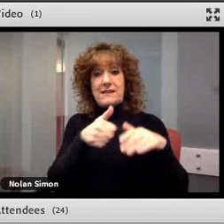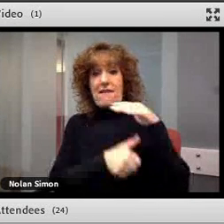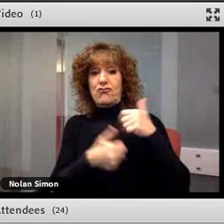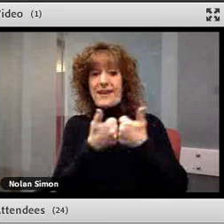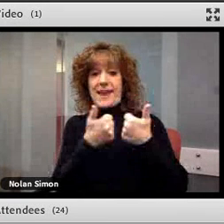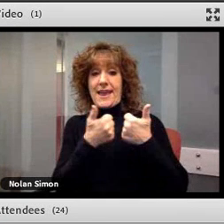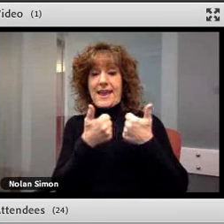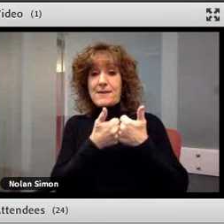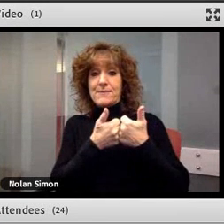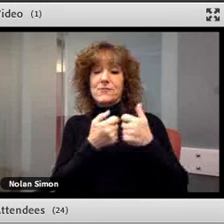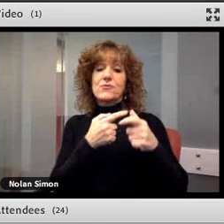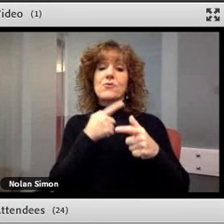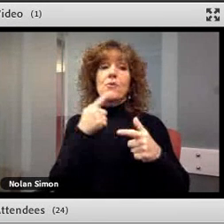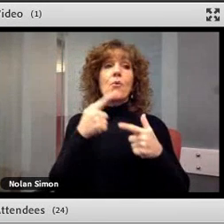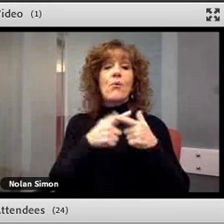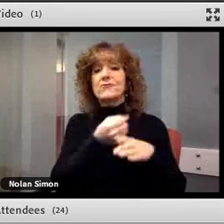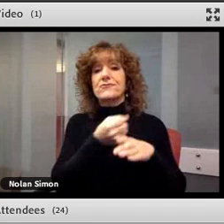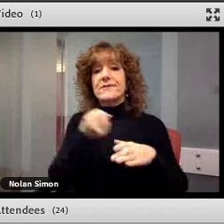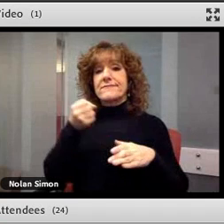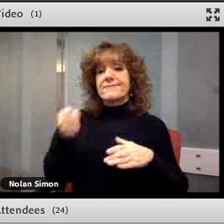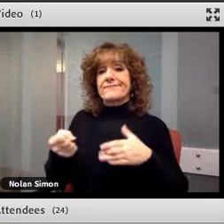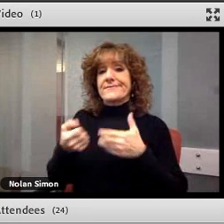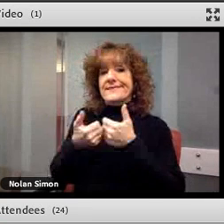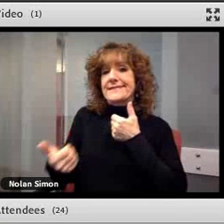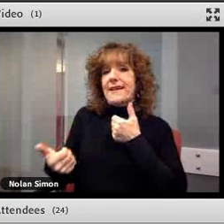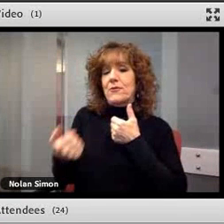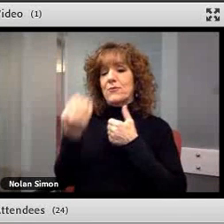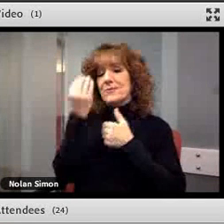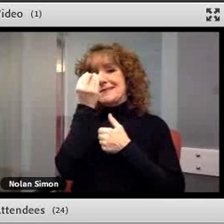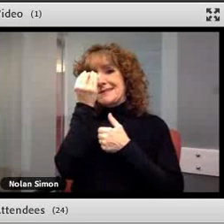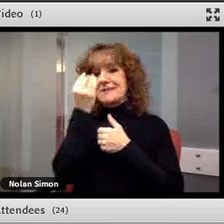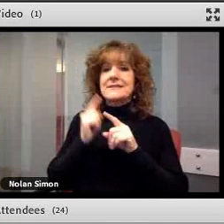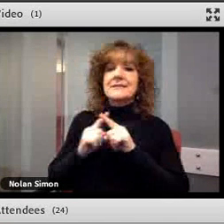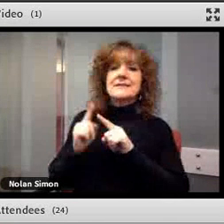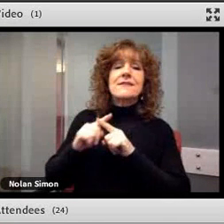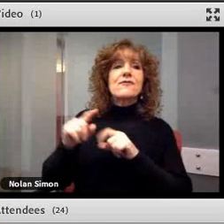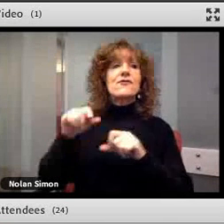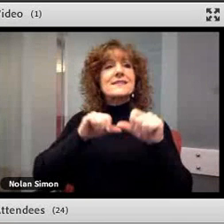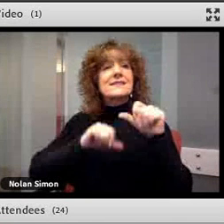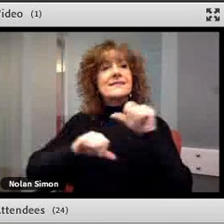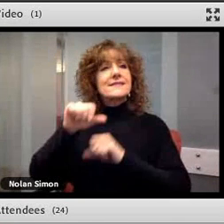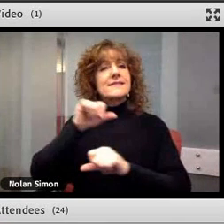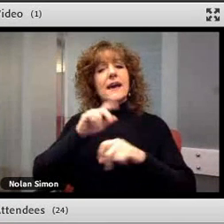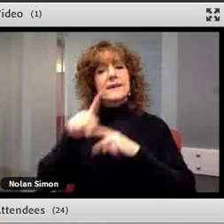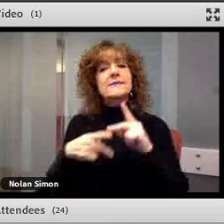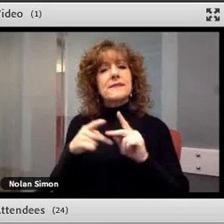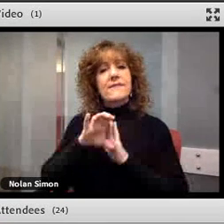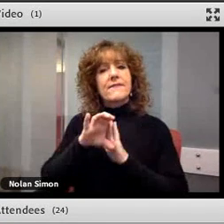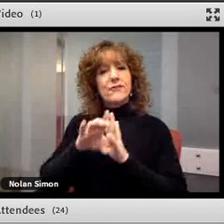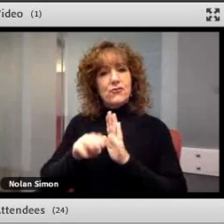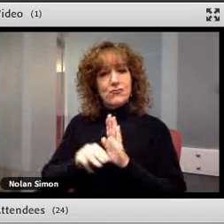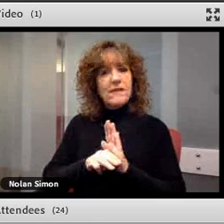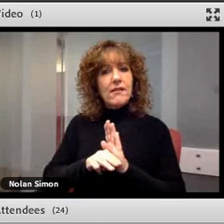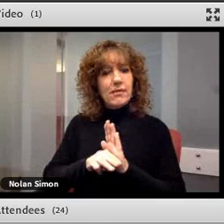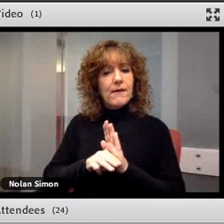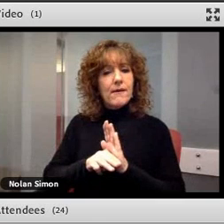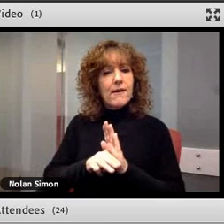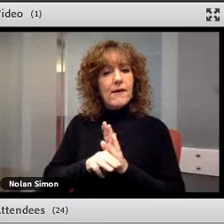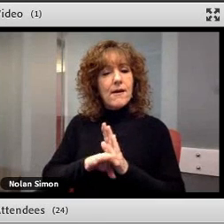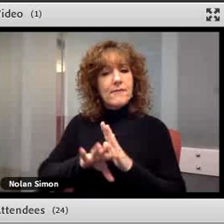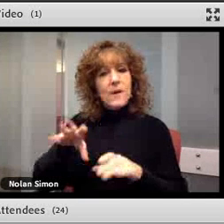game, or if we should pull it out. And we've been thinking about some other science type curriculum,